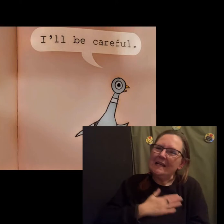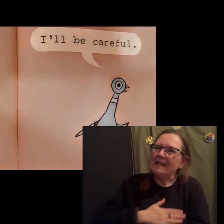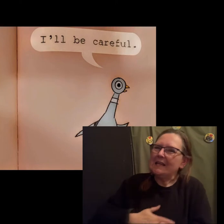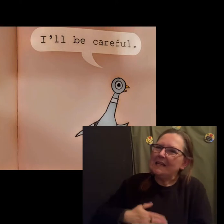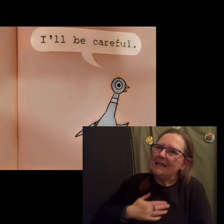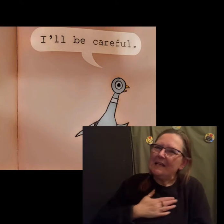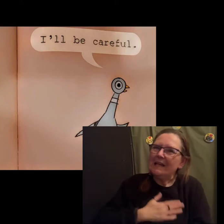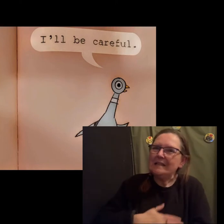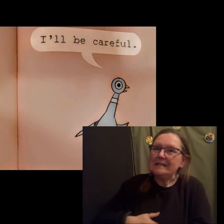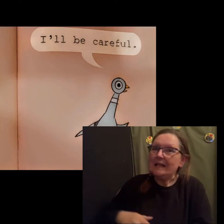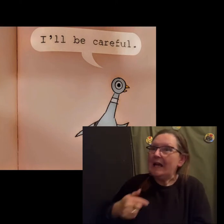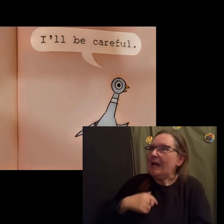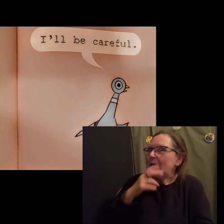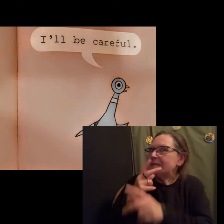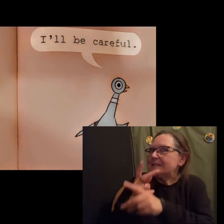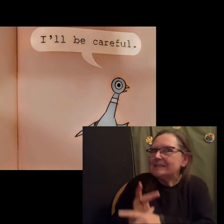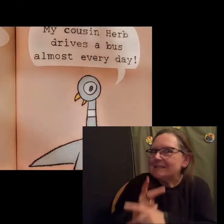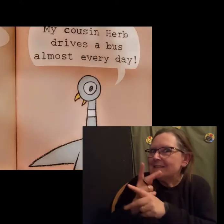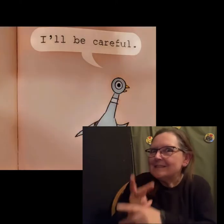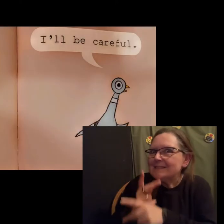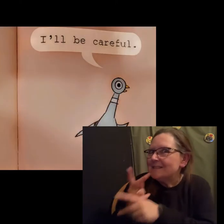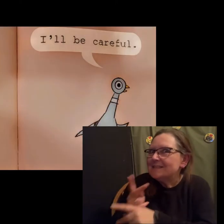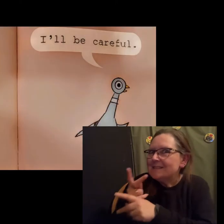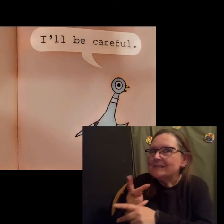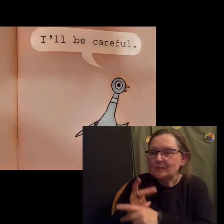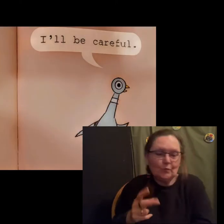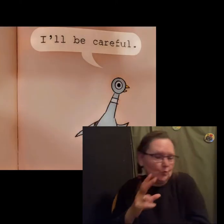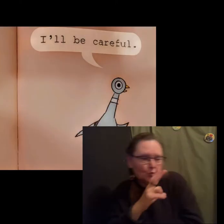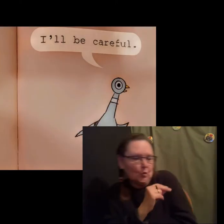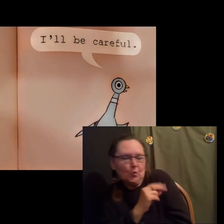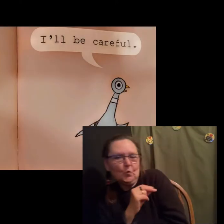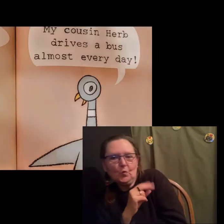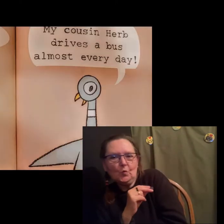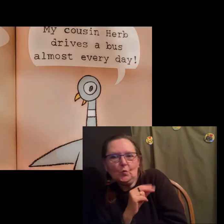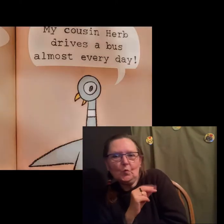Please? I'll be careful. No.